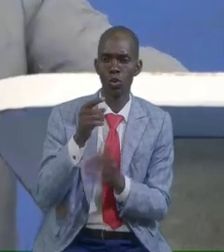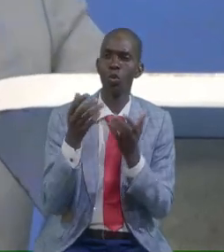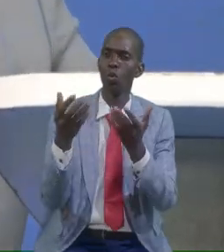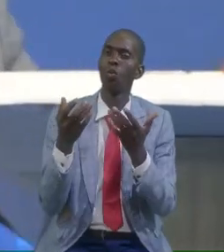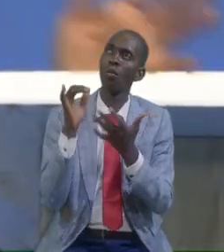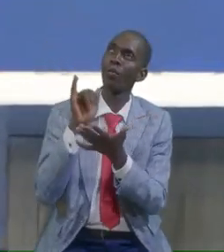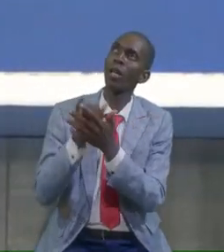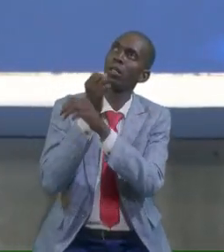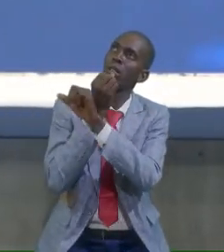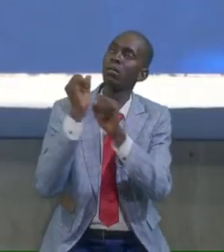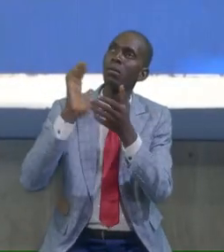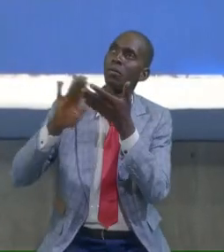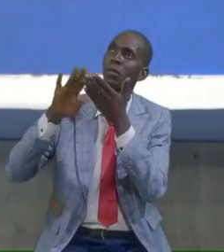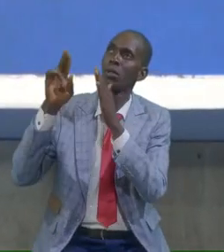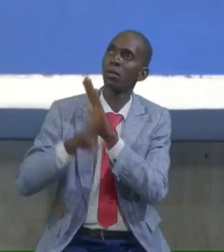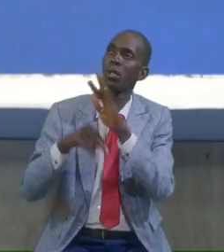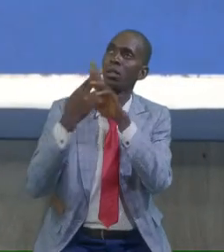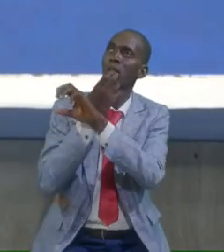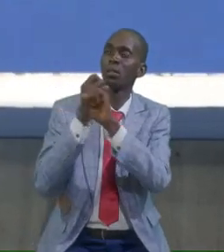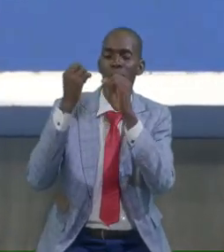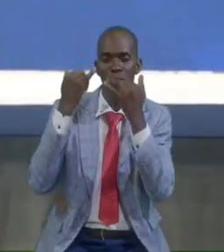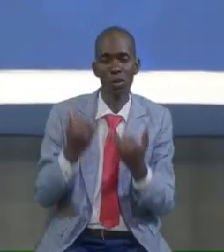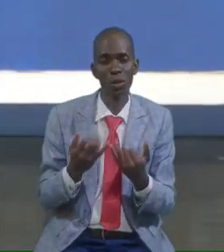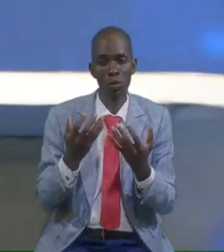freedom, redemption right now.